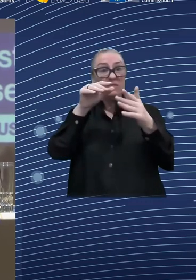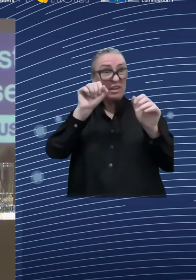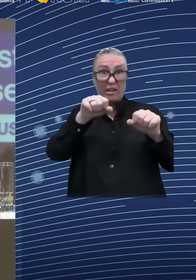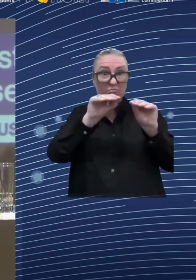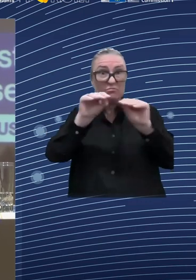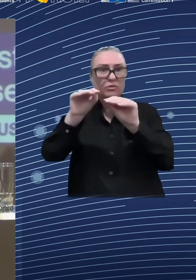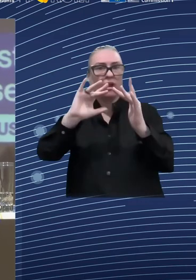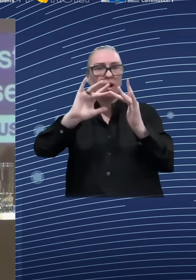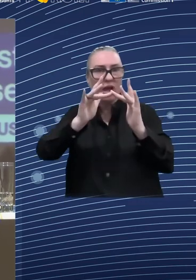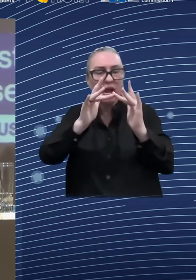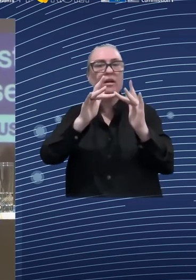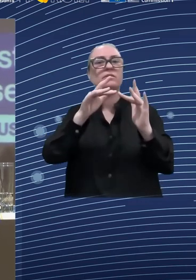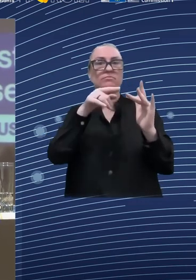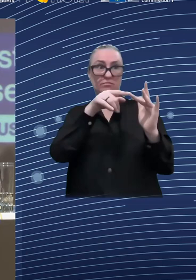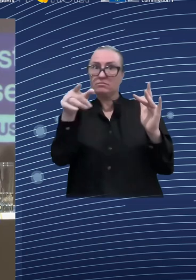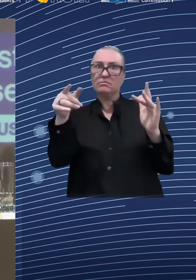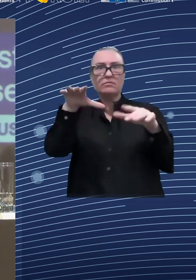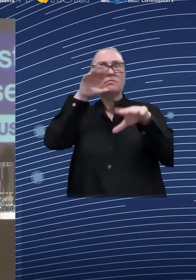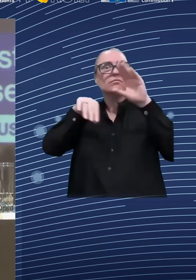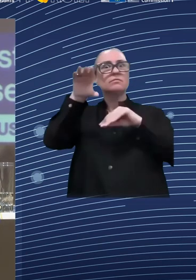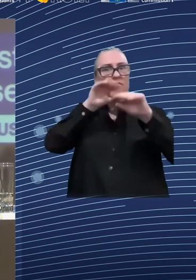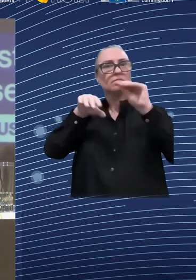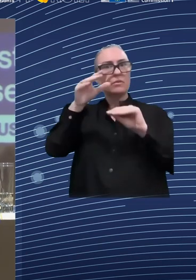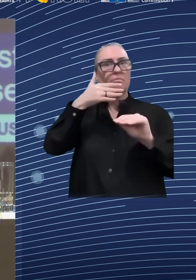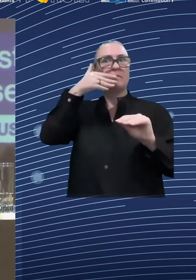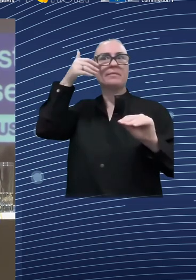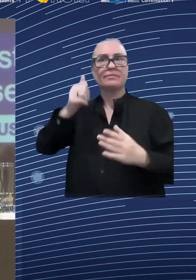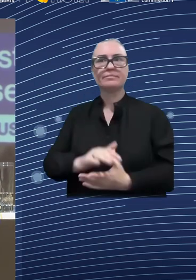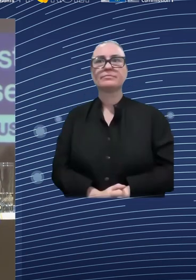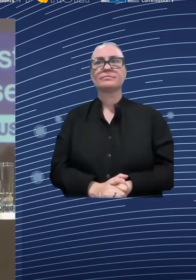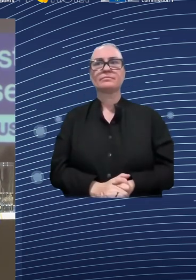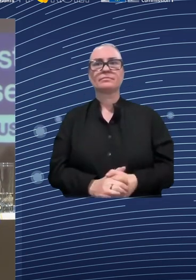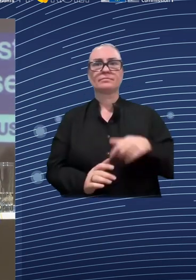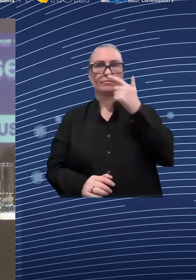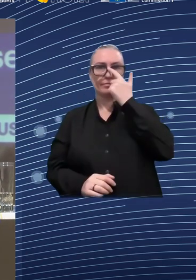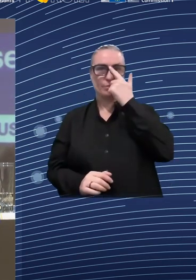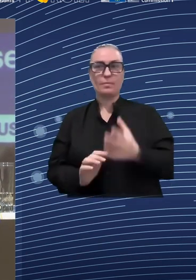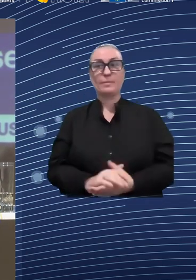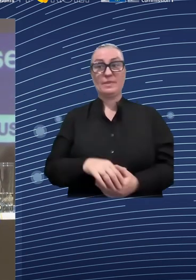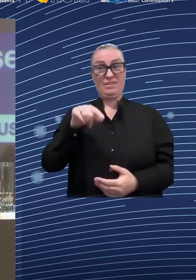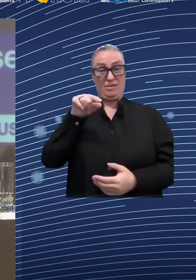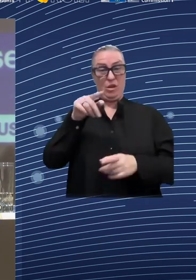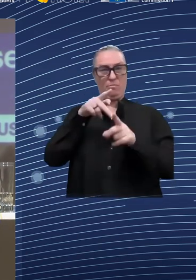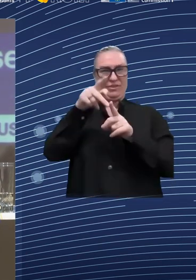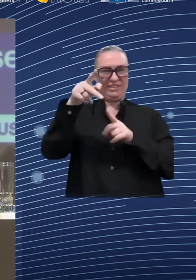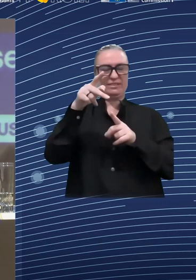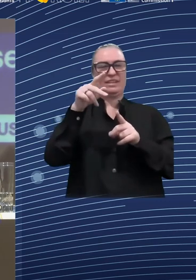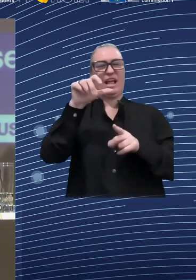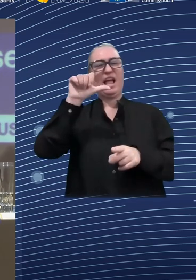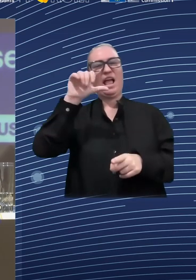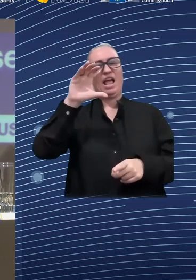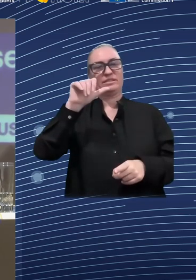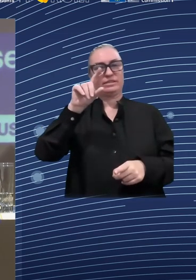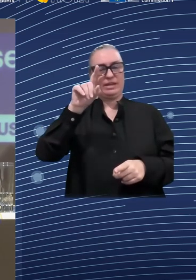skills updates per annum. So that's happening, that's out there in the system, and that's obviously something that we want to encourage. So recently what